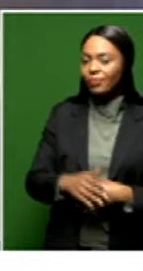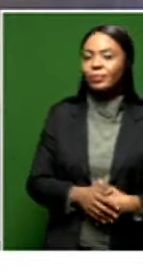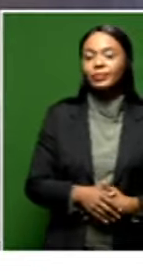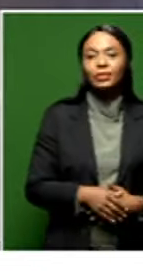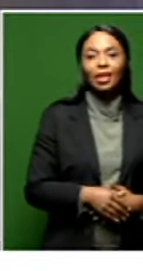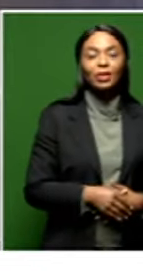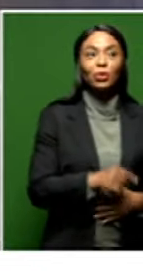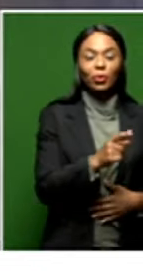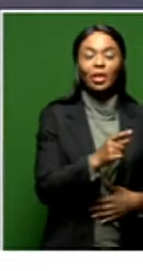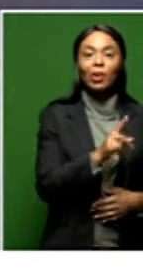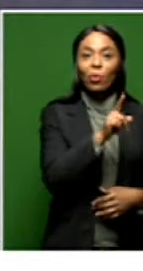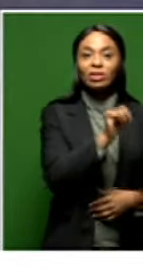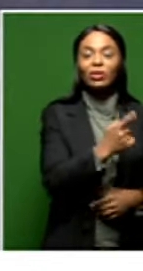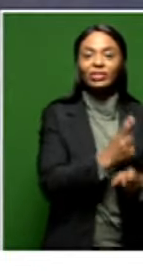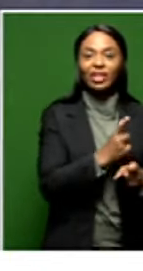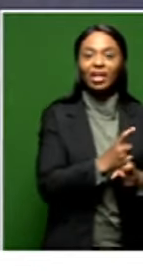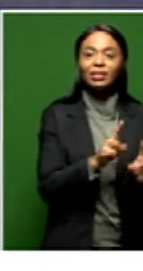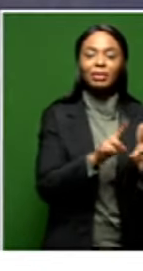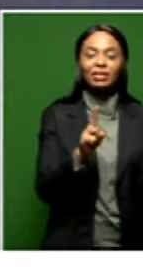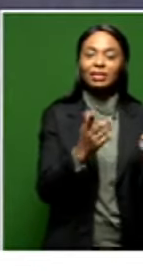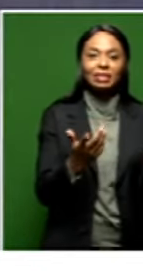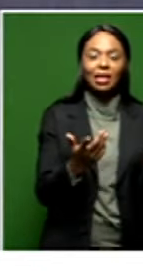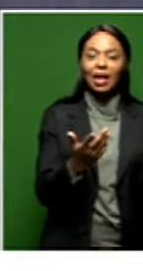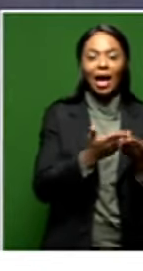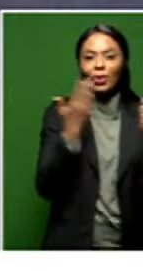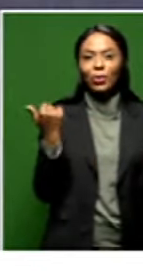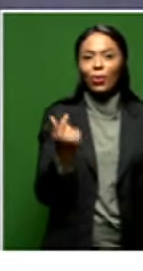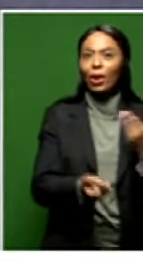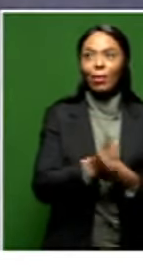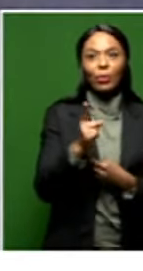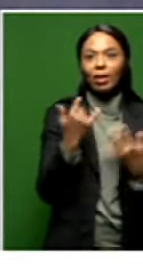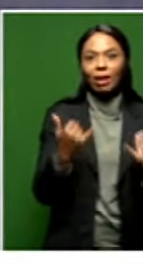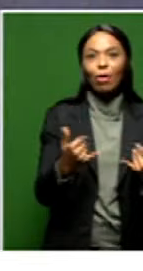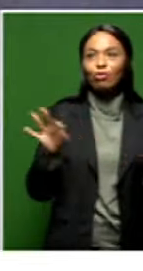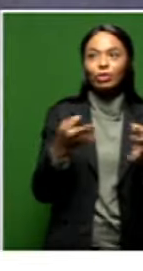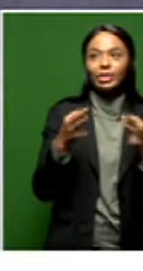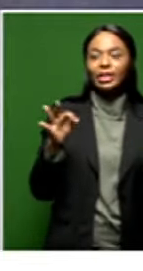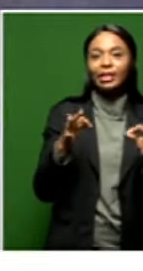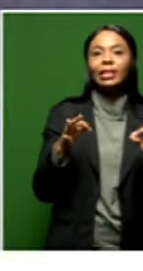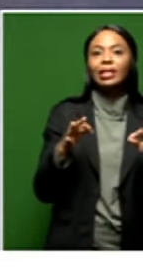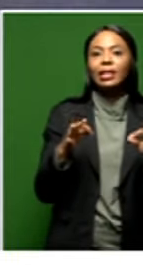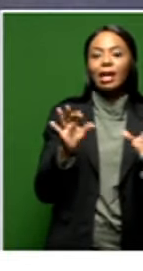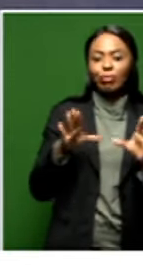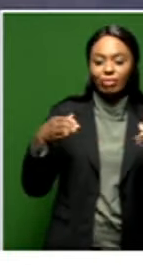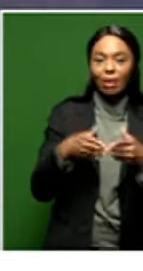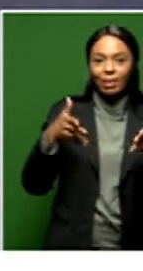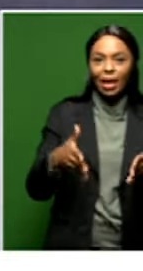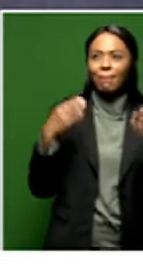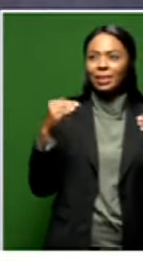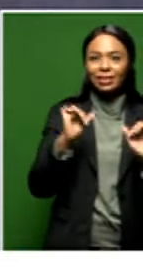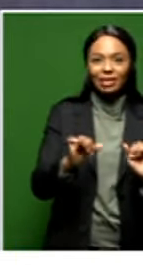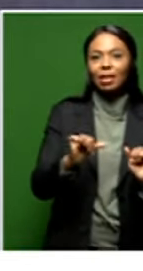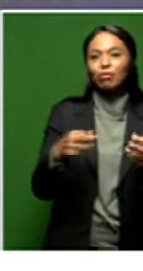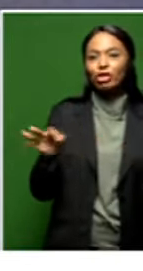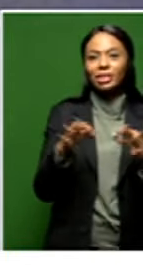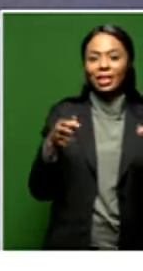That's a hard question. I think I don't really know what's going on in the music industry in South Africa. I know a little bit more now.